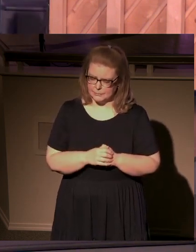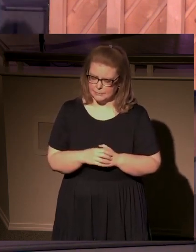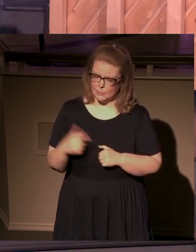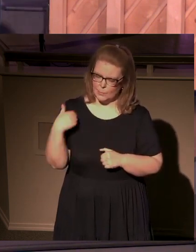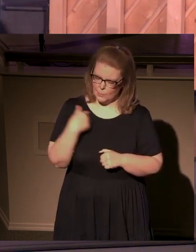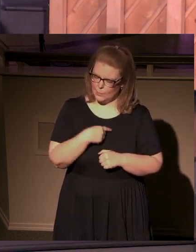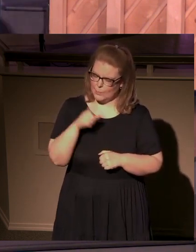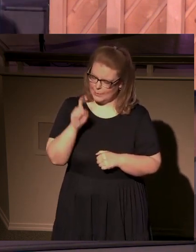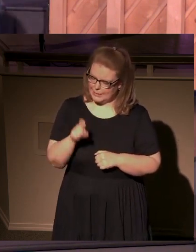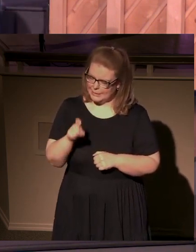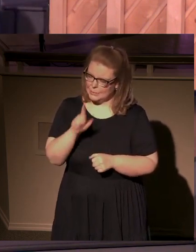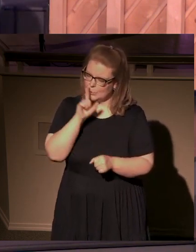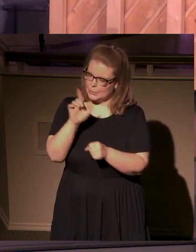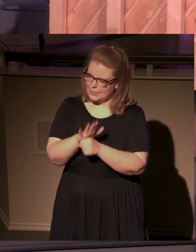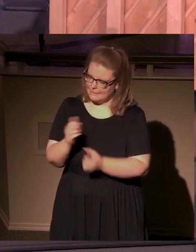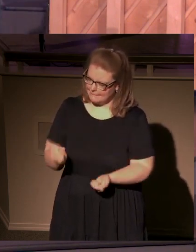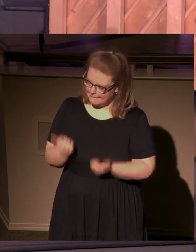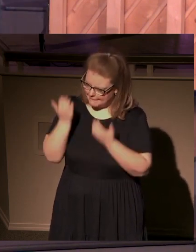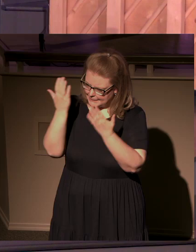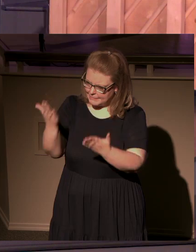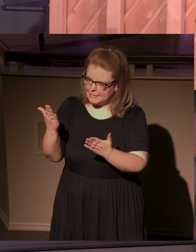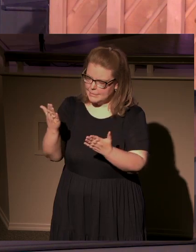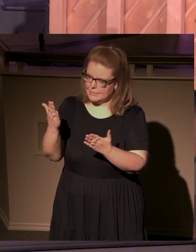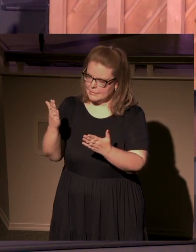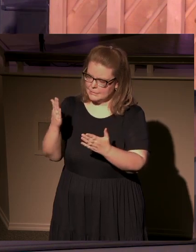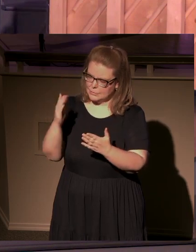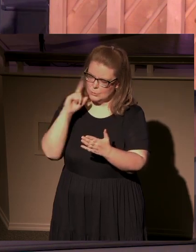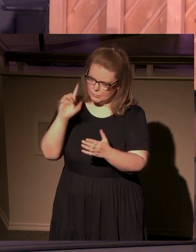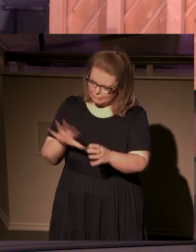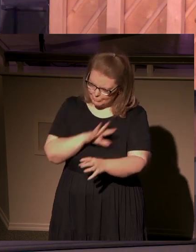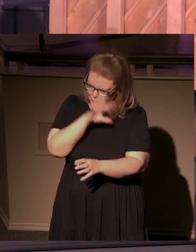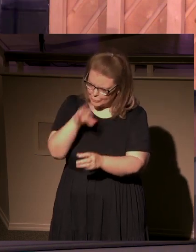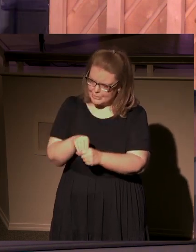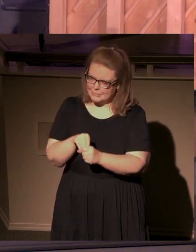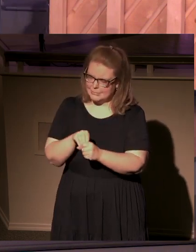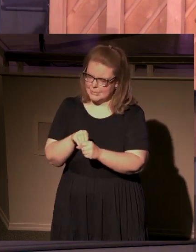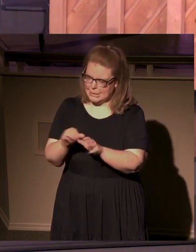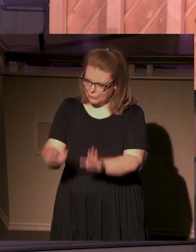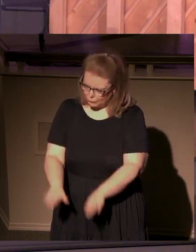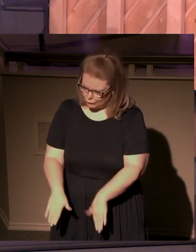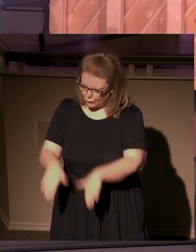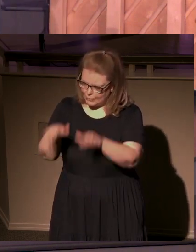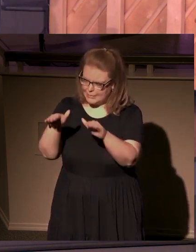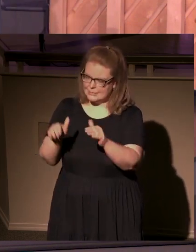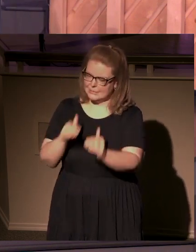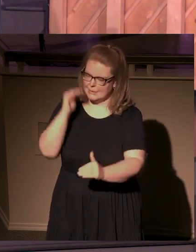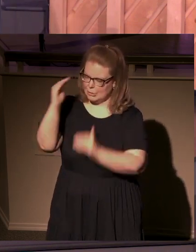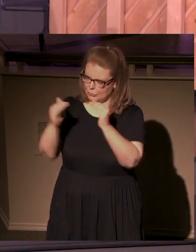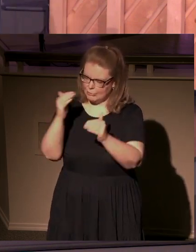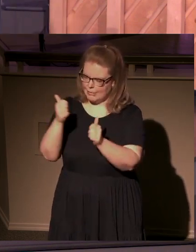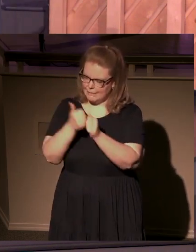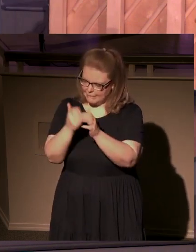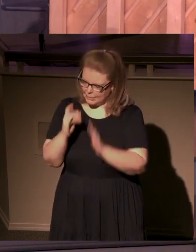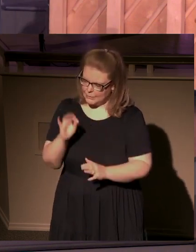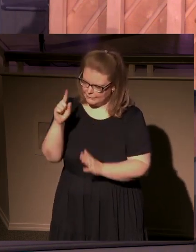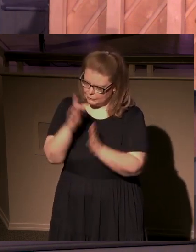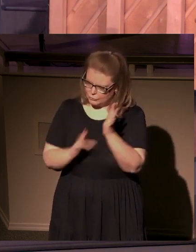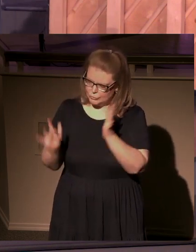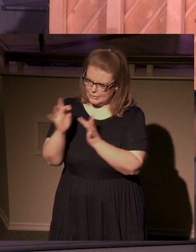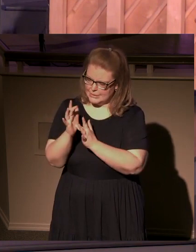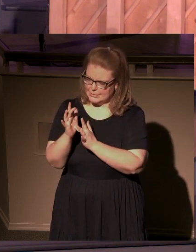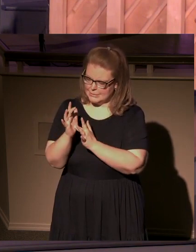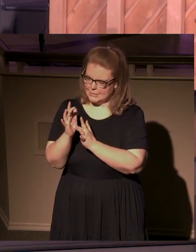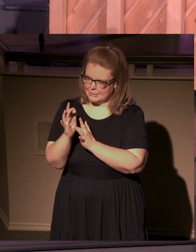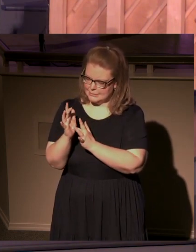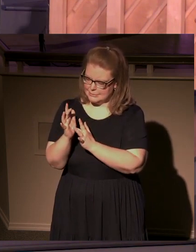we need to commit ourselves to participate in the raising of adult followers of Christ, to come alongside